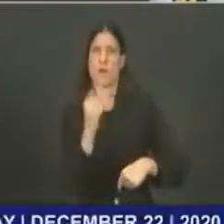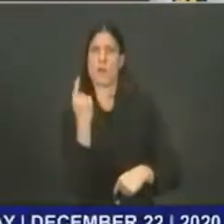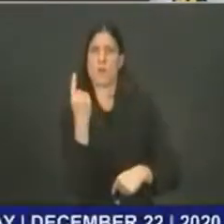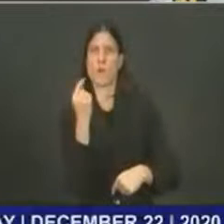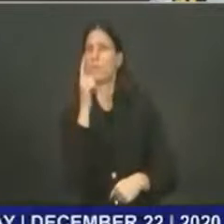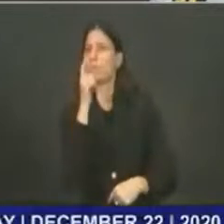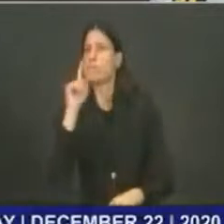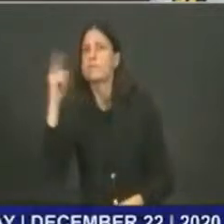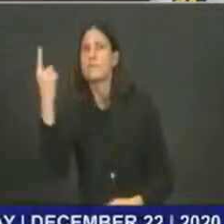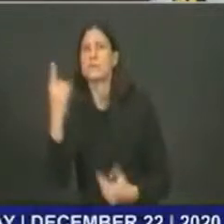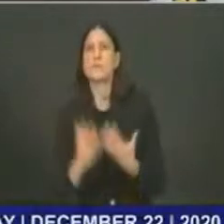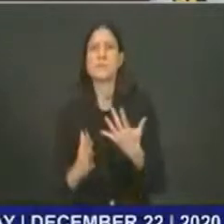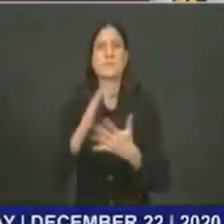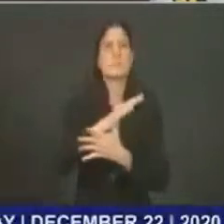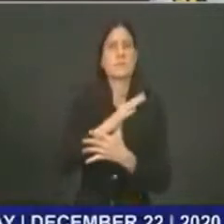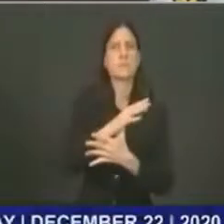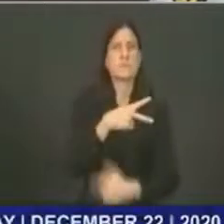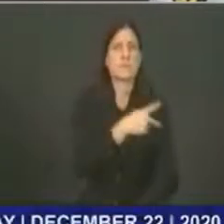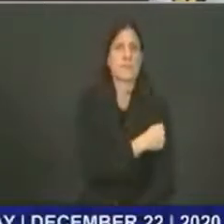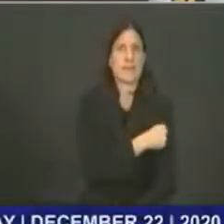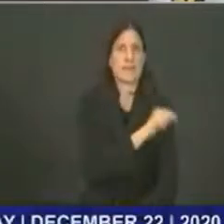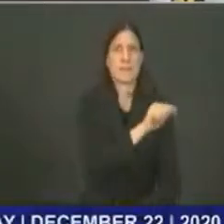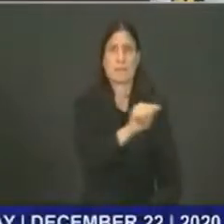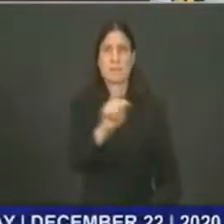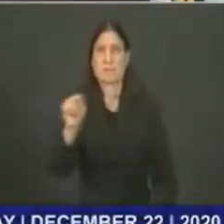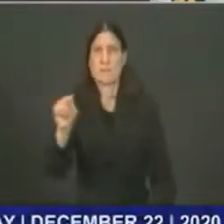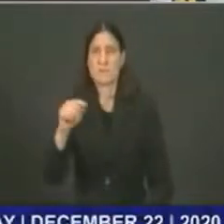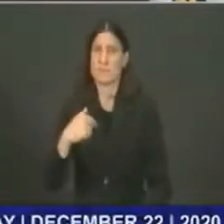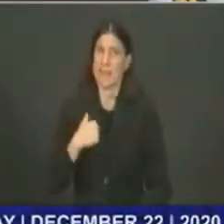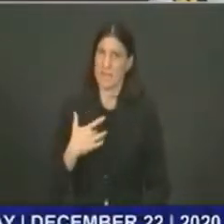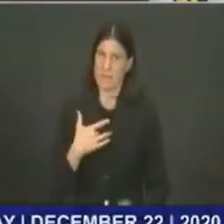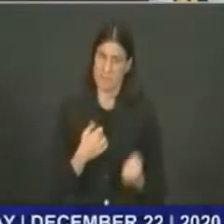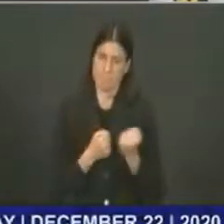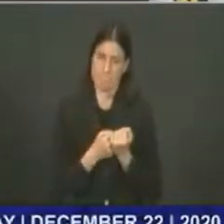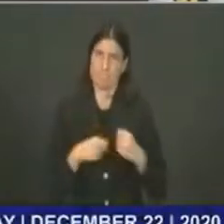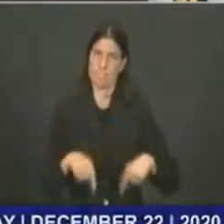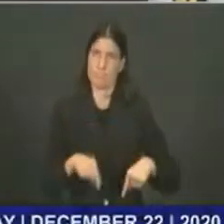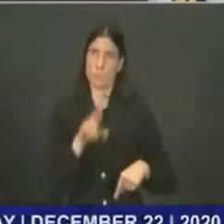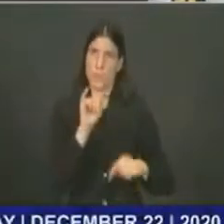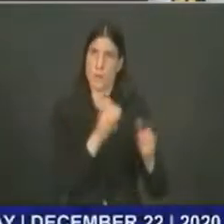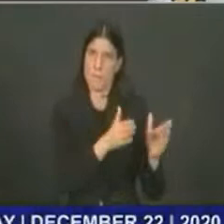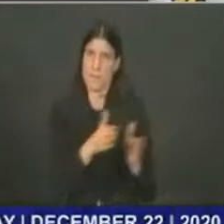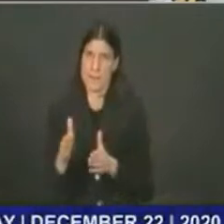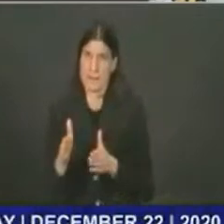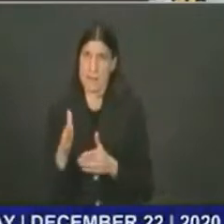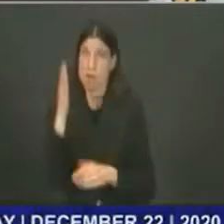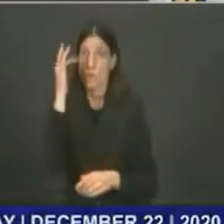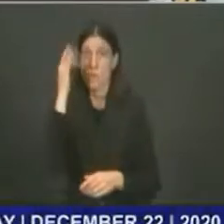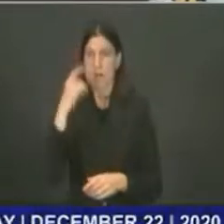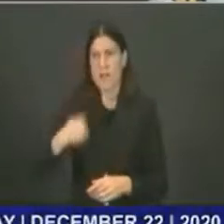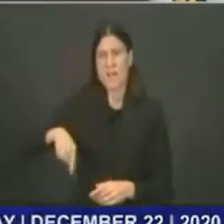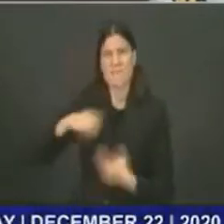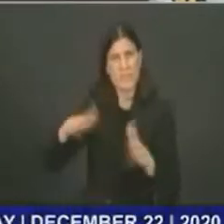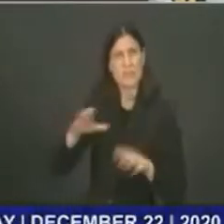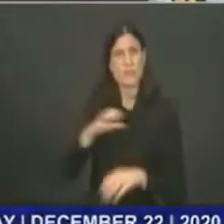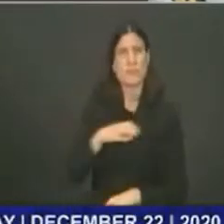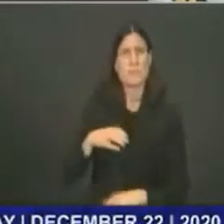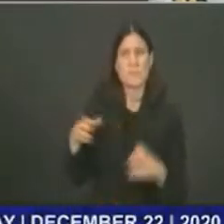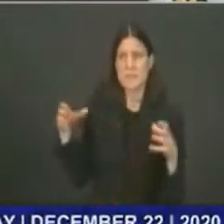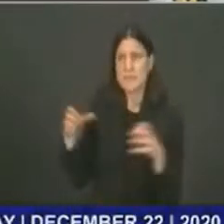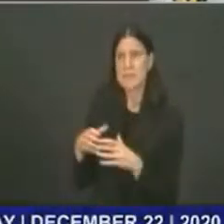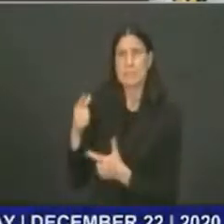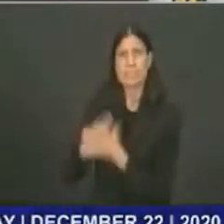about what we had in place. Our subcommittee vaccine advisory group has endorsed